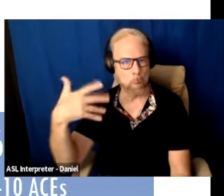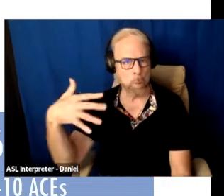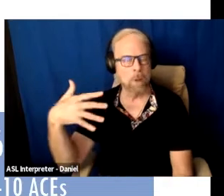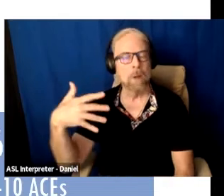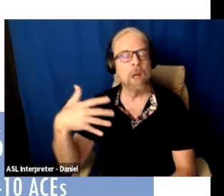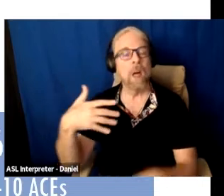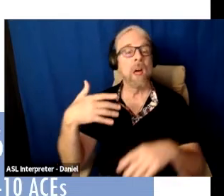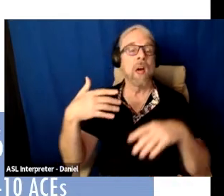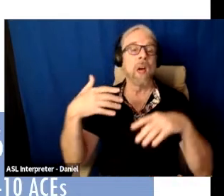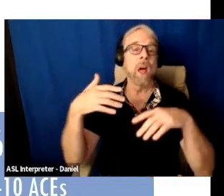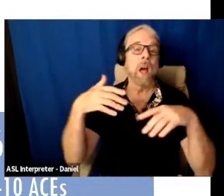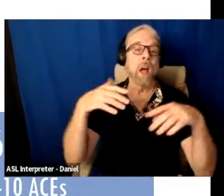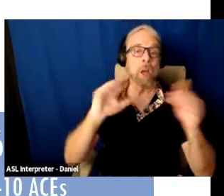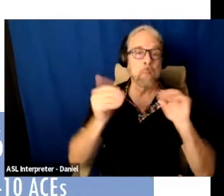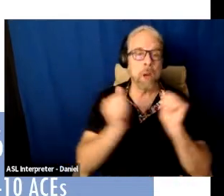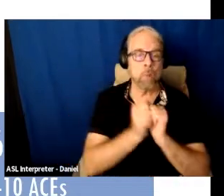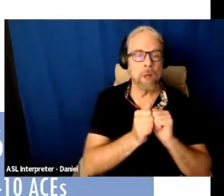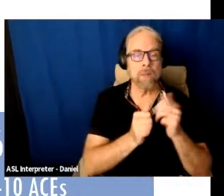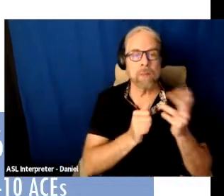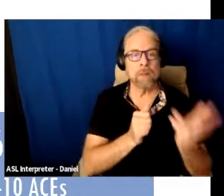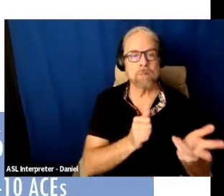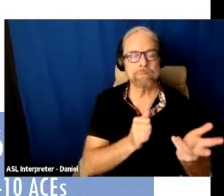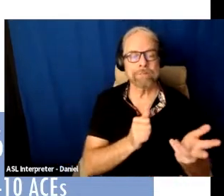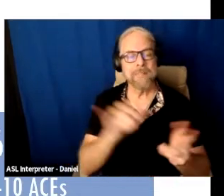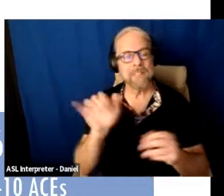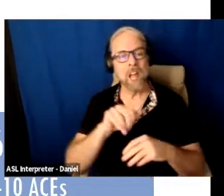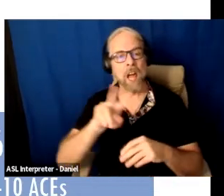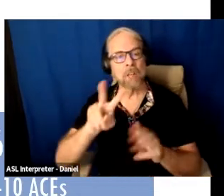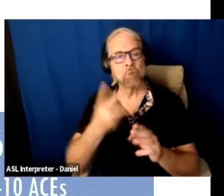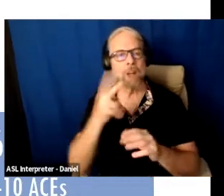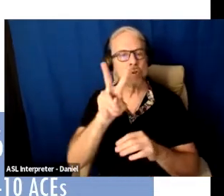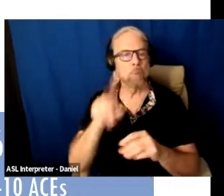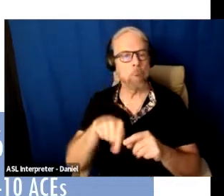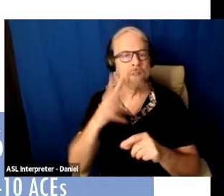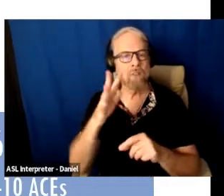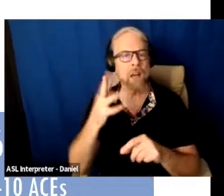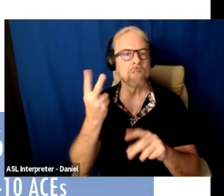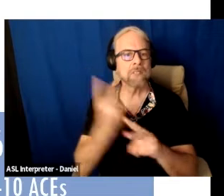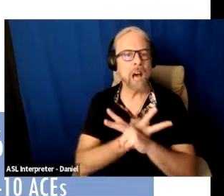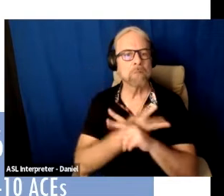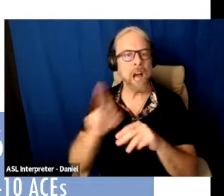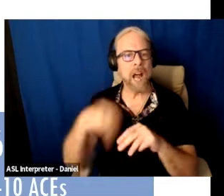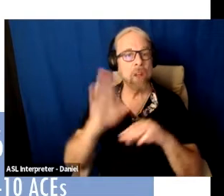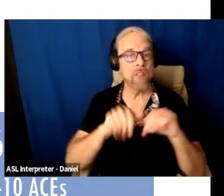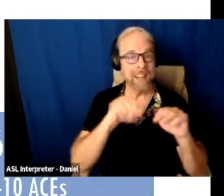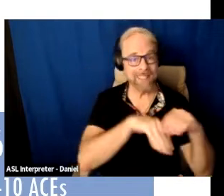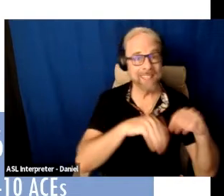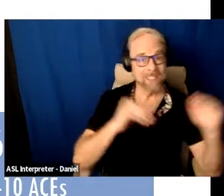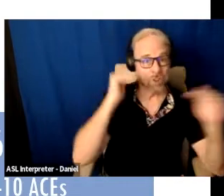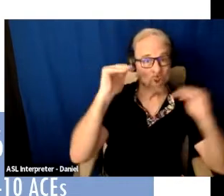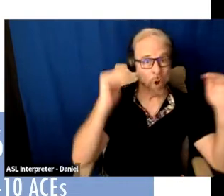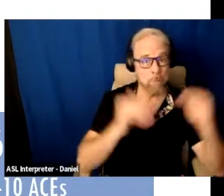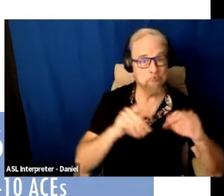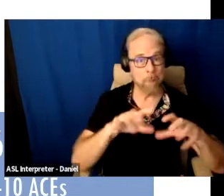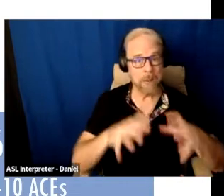than it is in, it's like twice, 2.5 times as high as it is in this adult population.